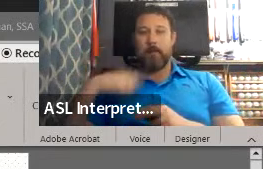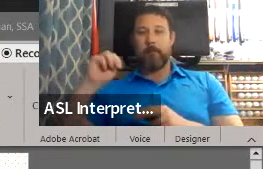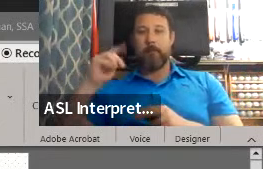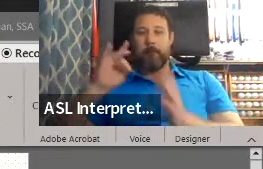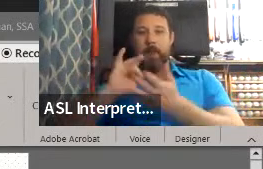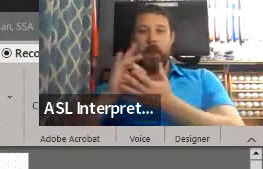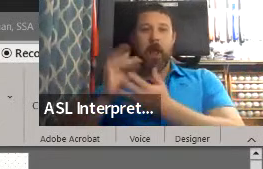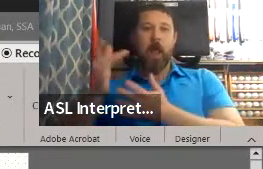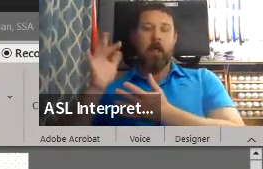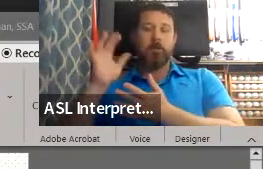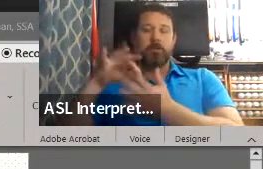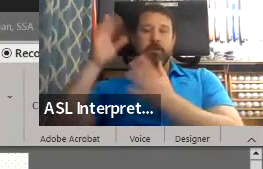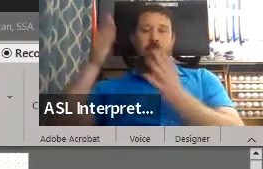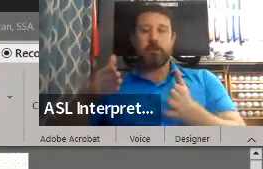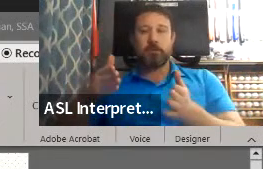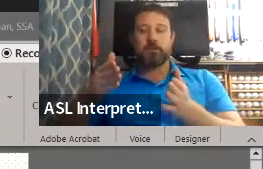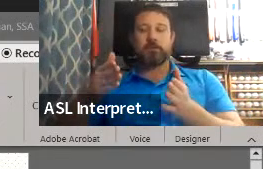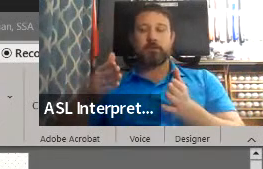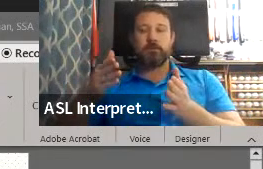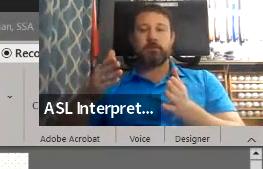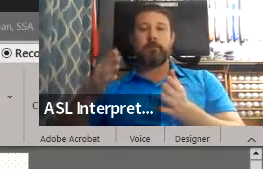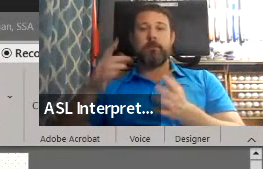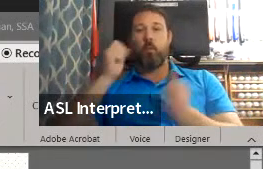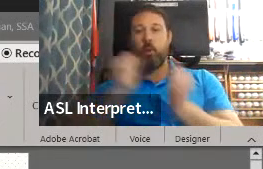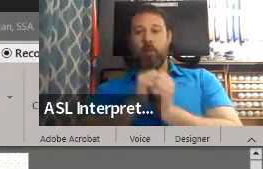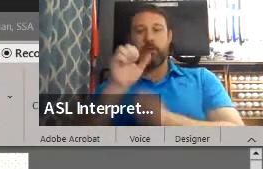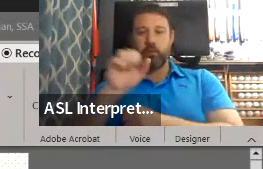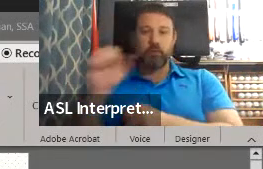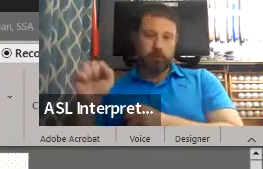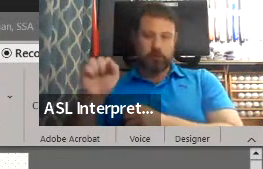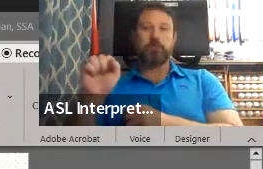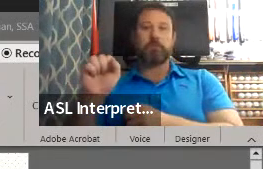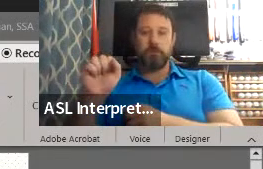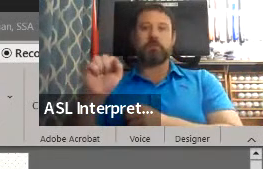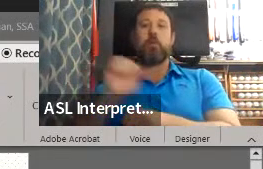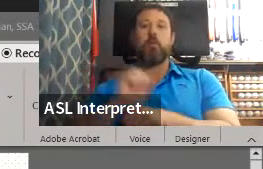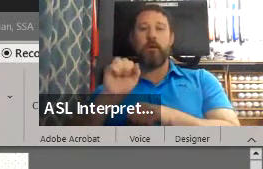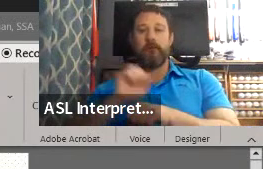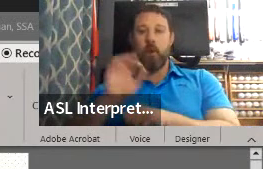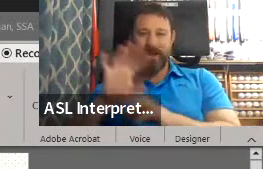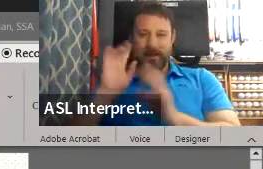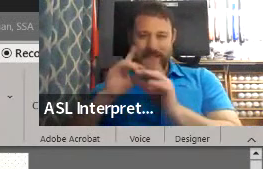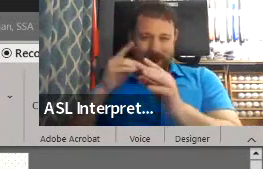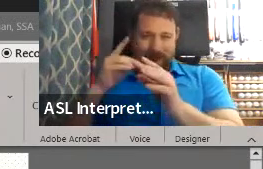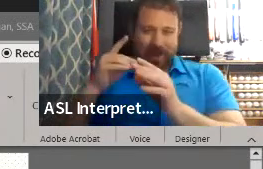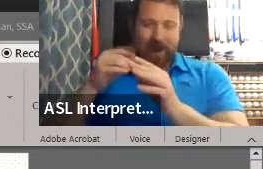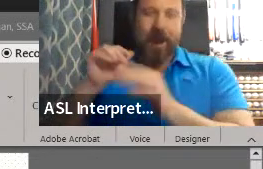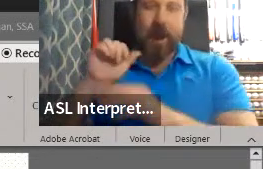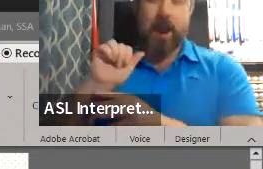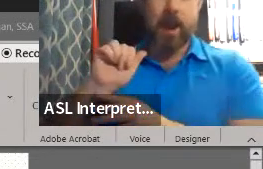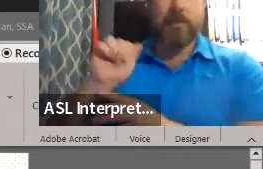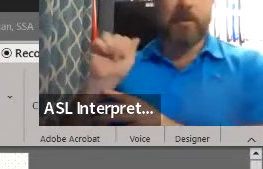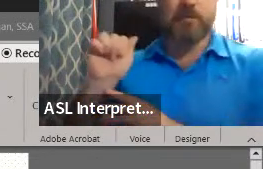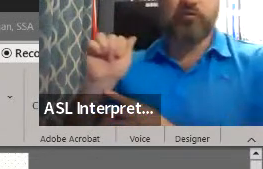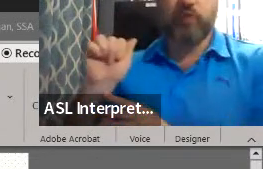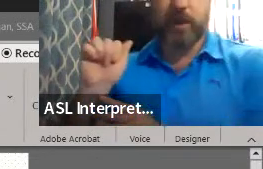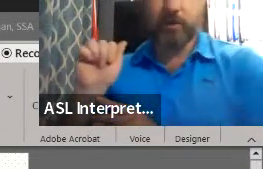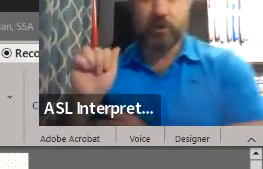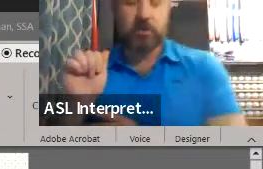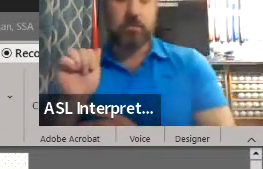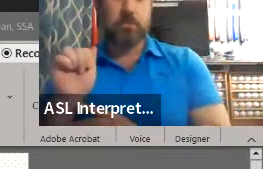program specialist with the Social Services Agency Workforce and Benefits Administration. And also to back me up, I am here